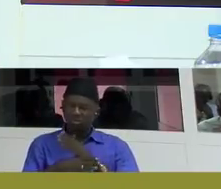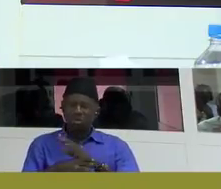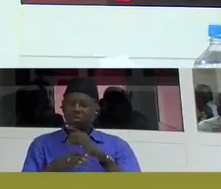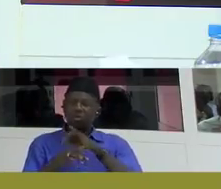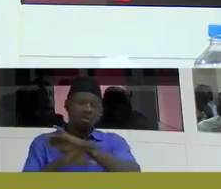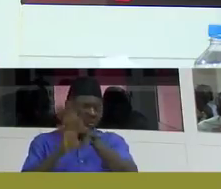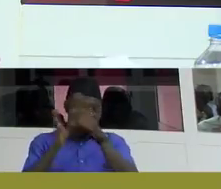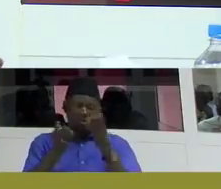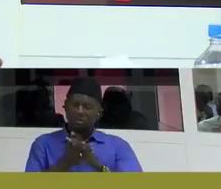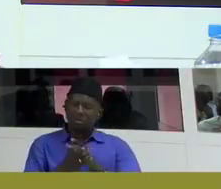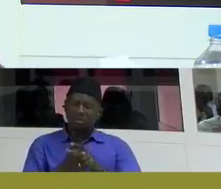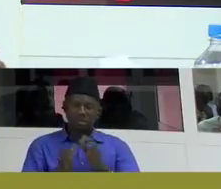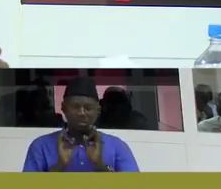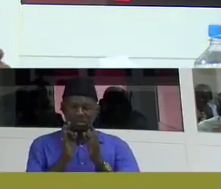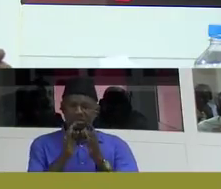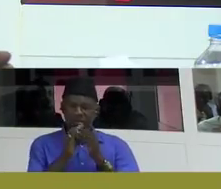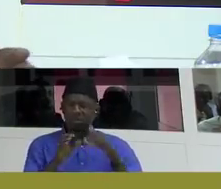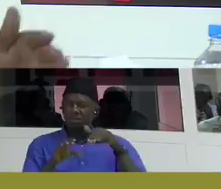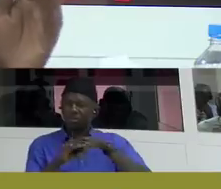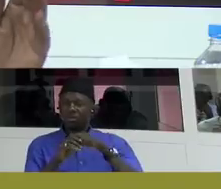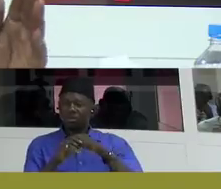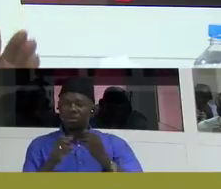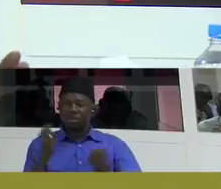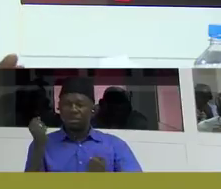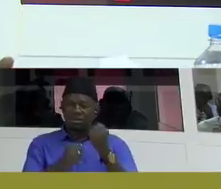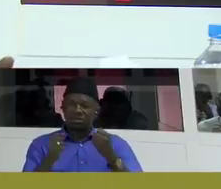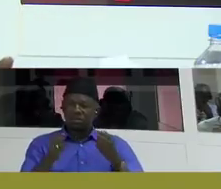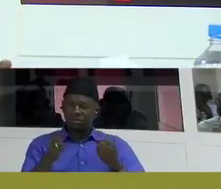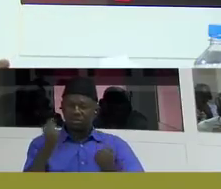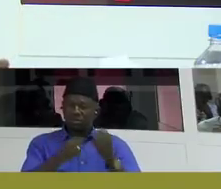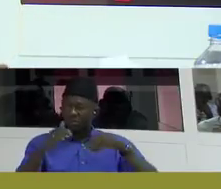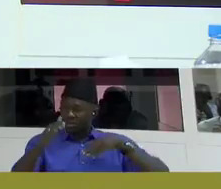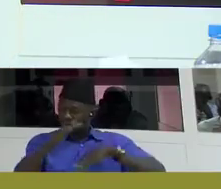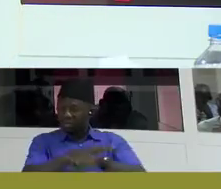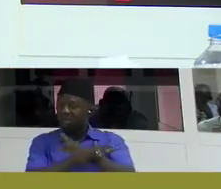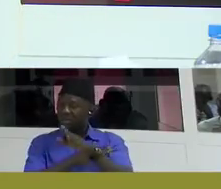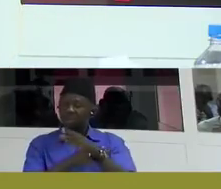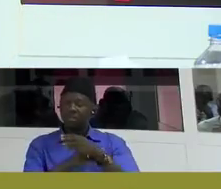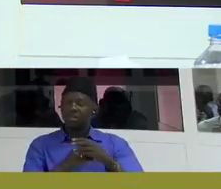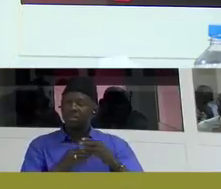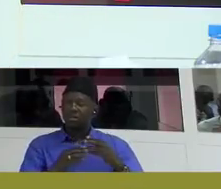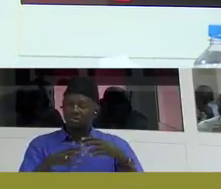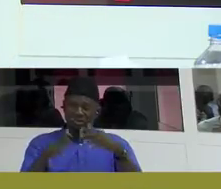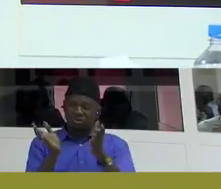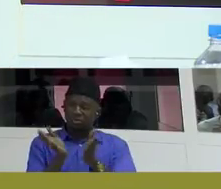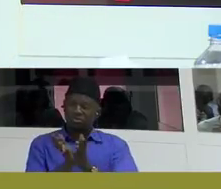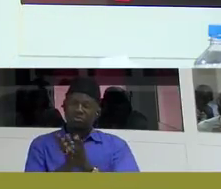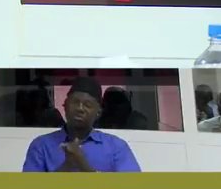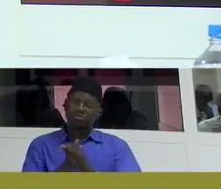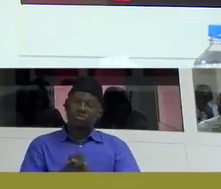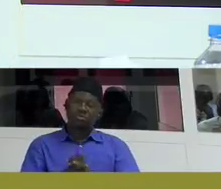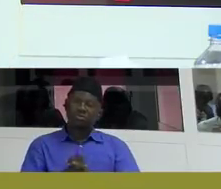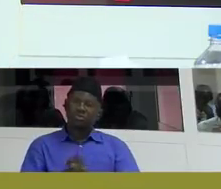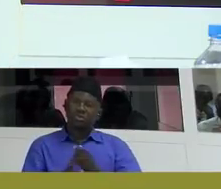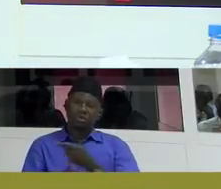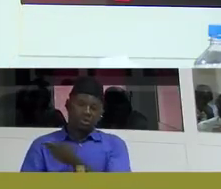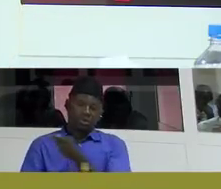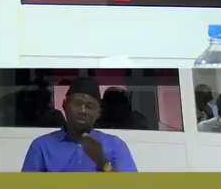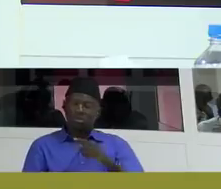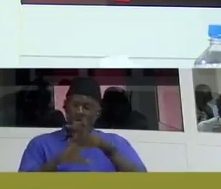the driving of a vehicle inside a procession. They all got the nerves